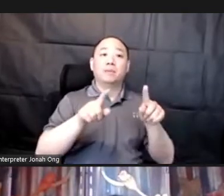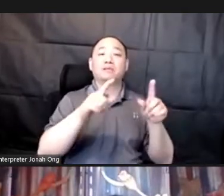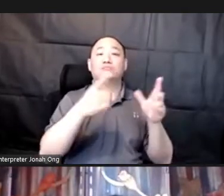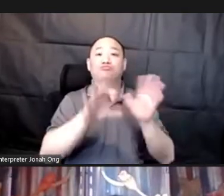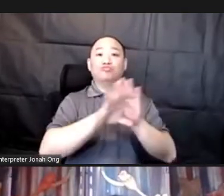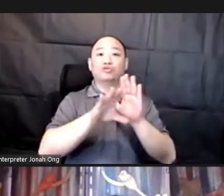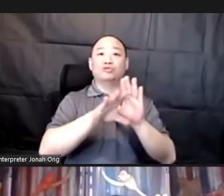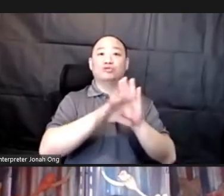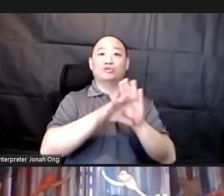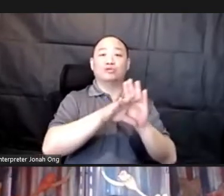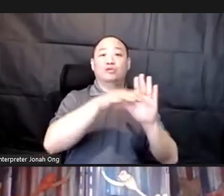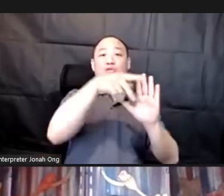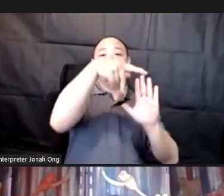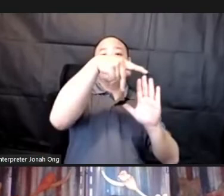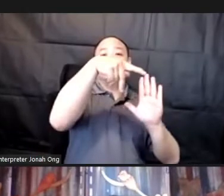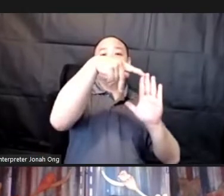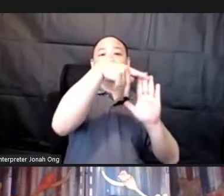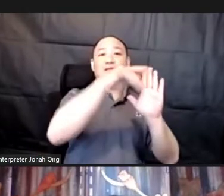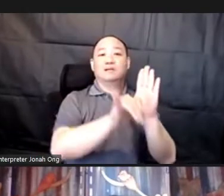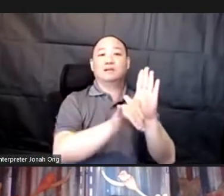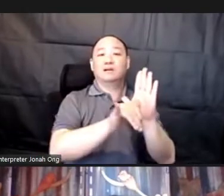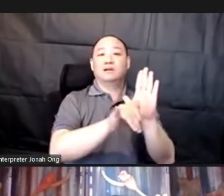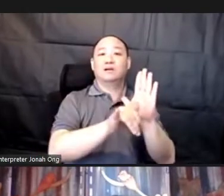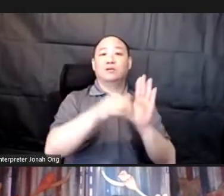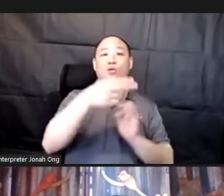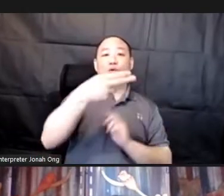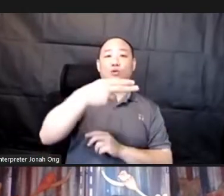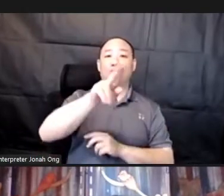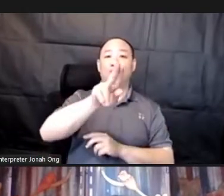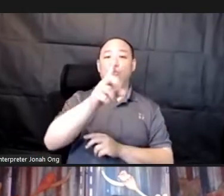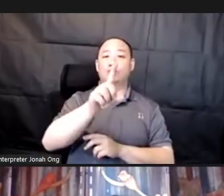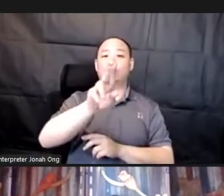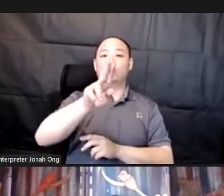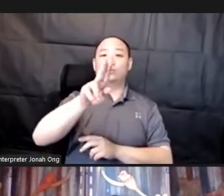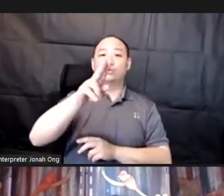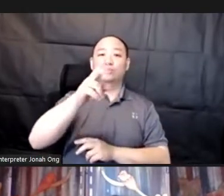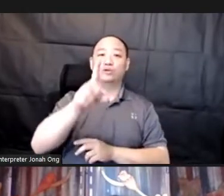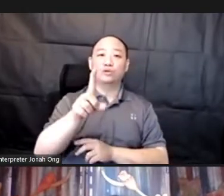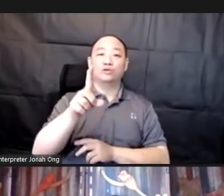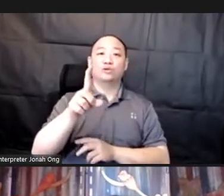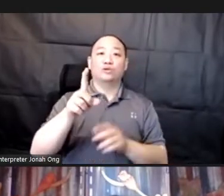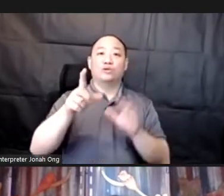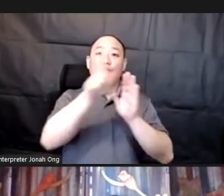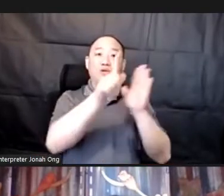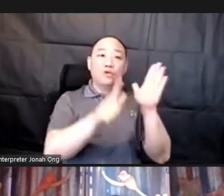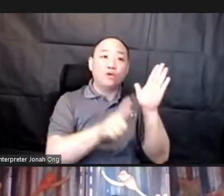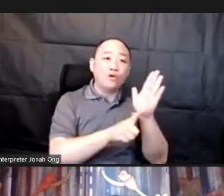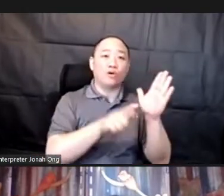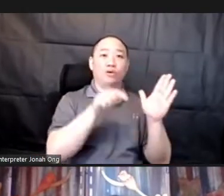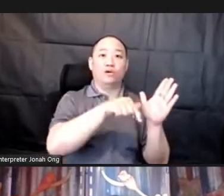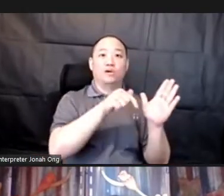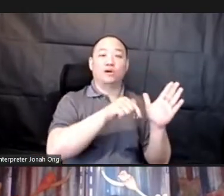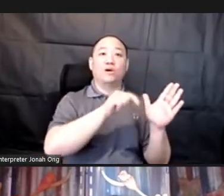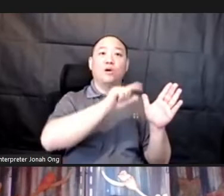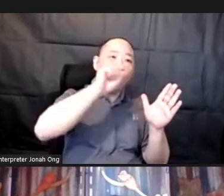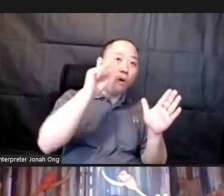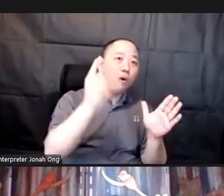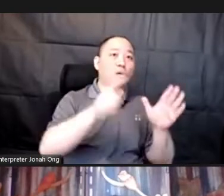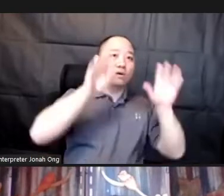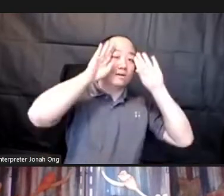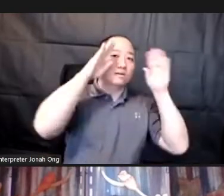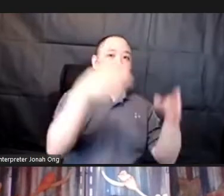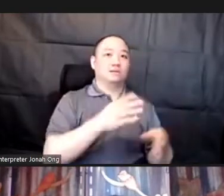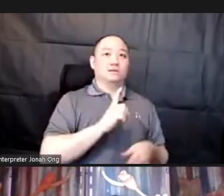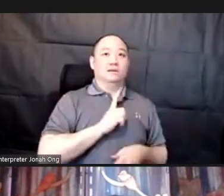think that there's fair, you know, arguments there. But I think the question of, you know, what are the sentiments surrounding a particular